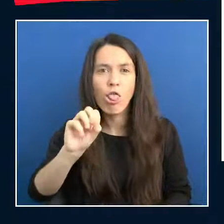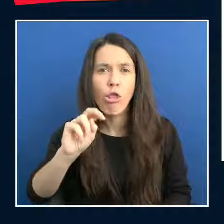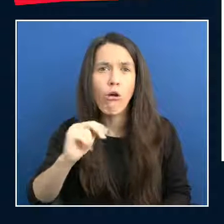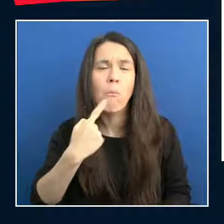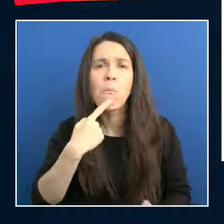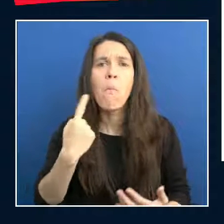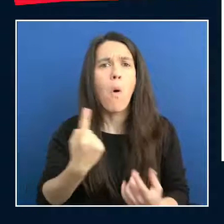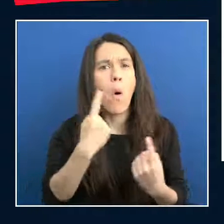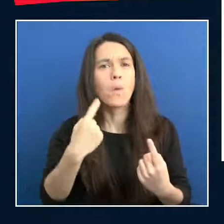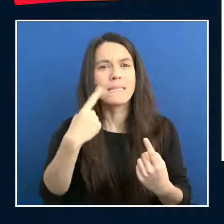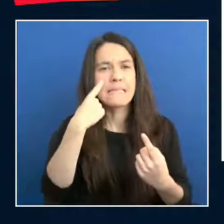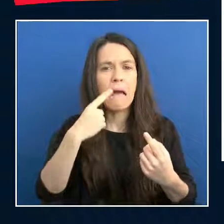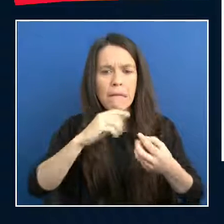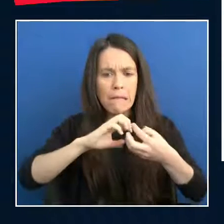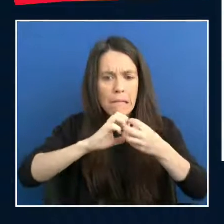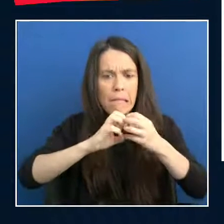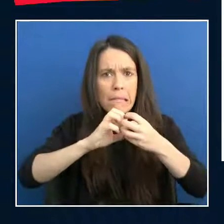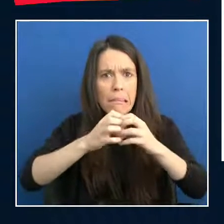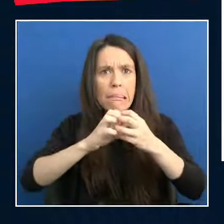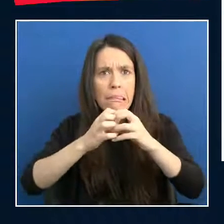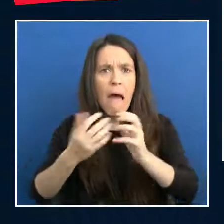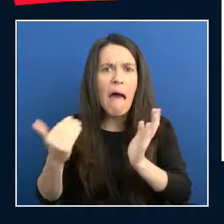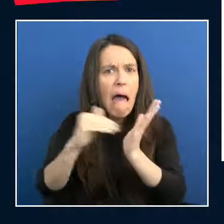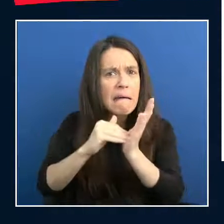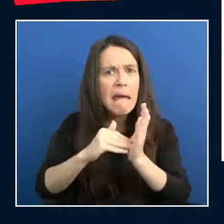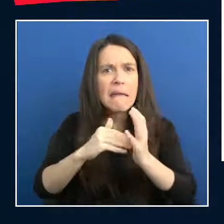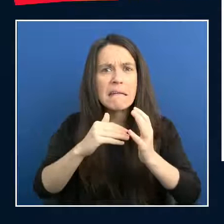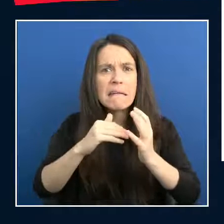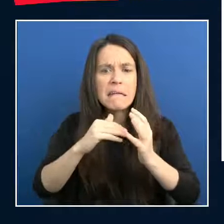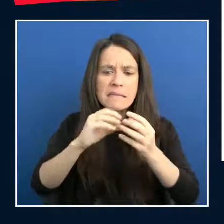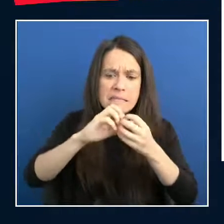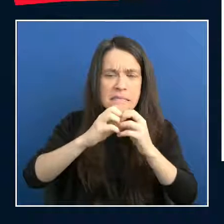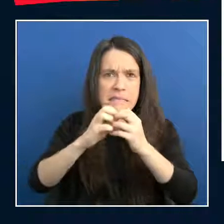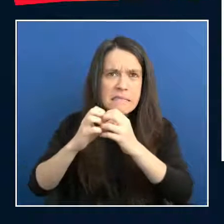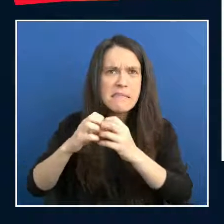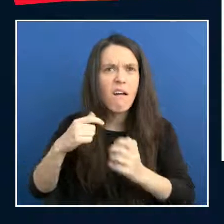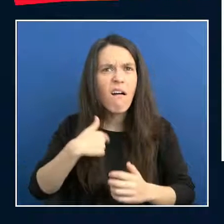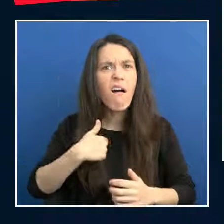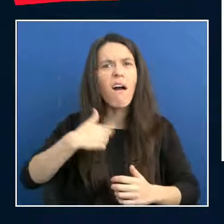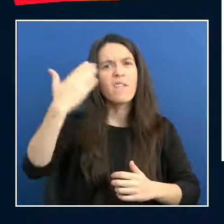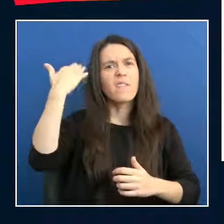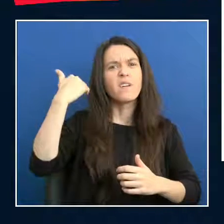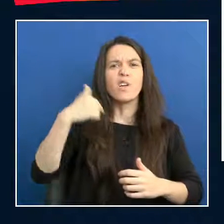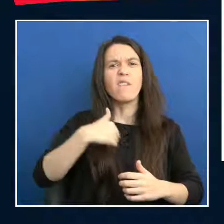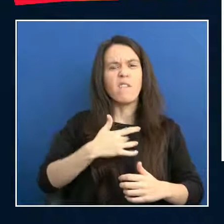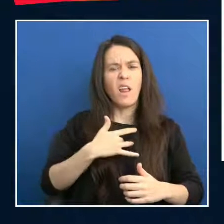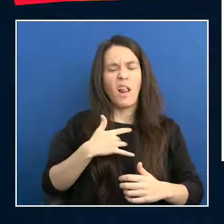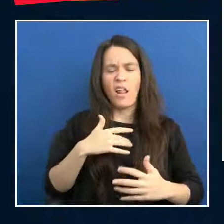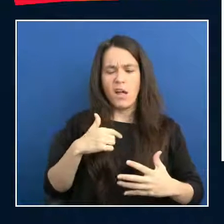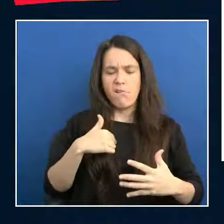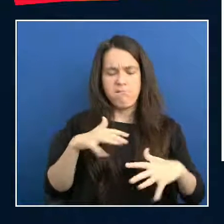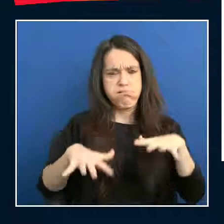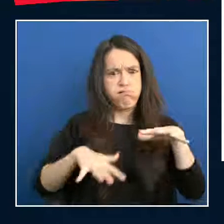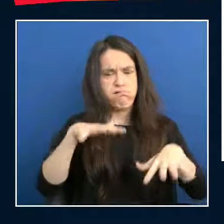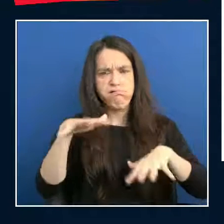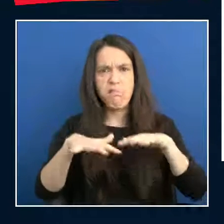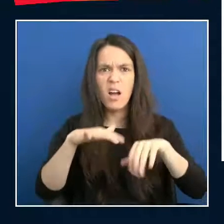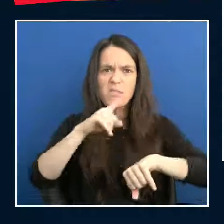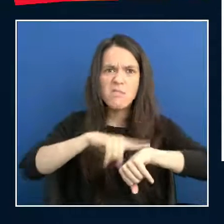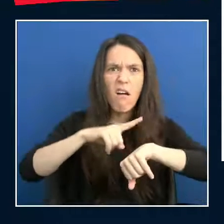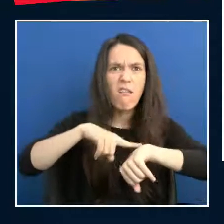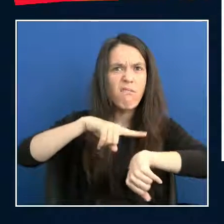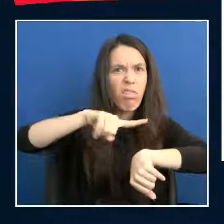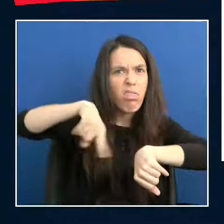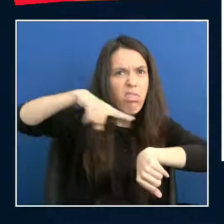had to reconfigure. So especially during the time when I was more junior, it really stole me so much time and I had to ask